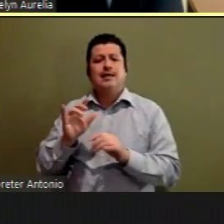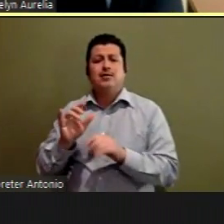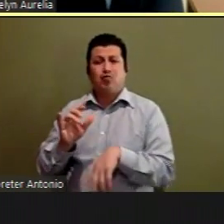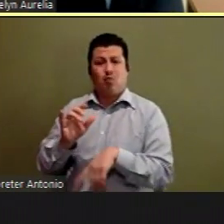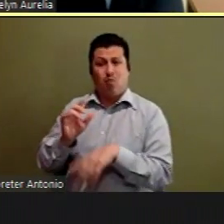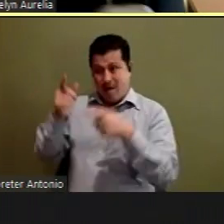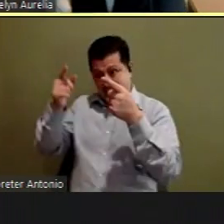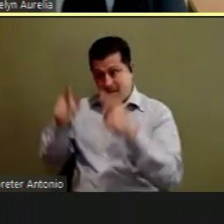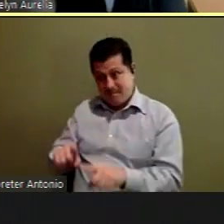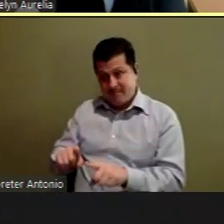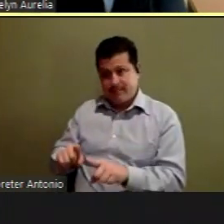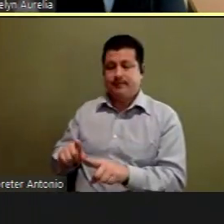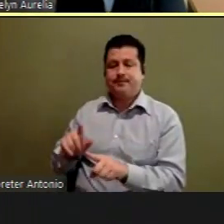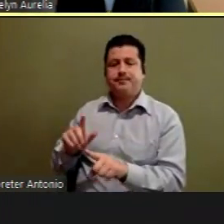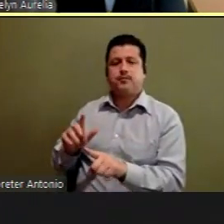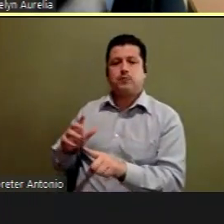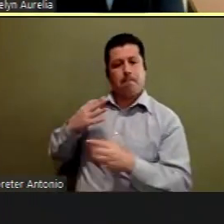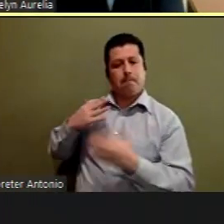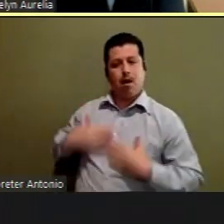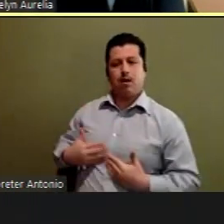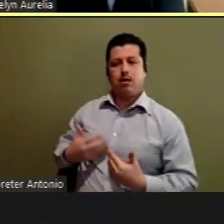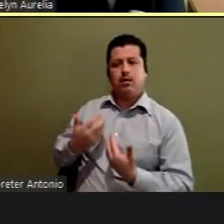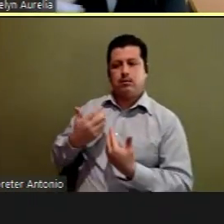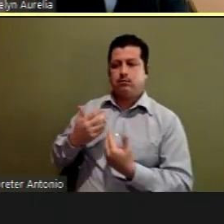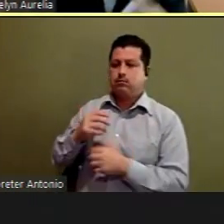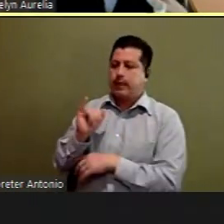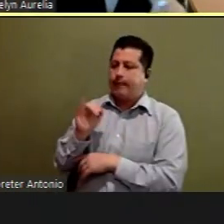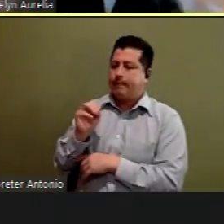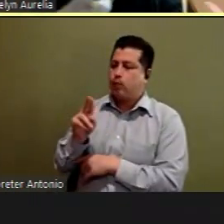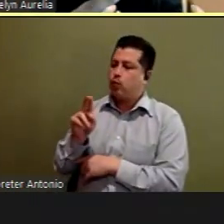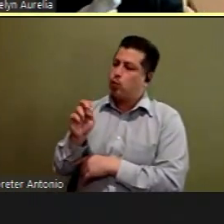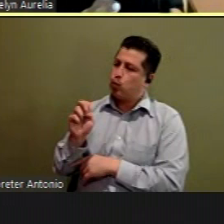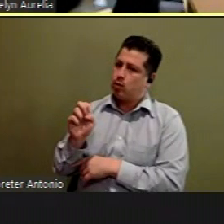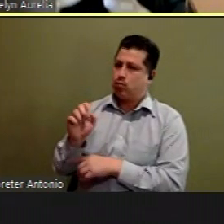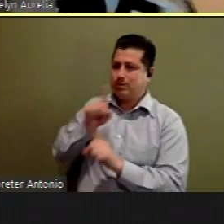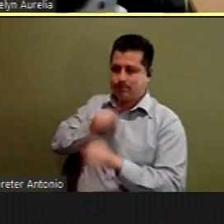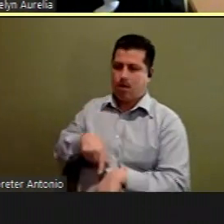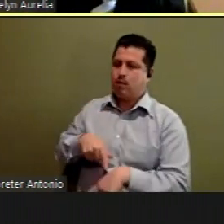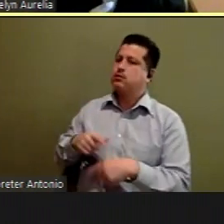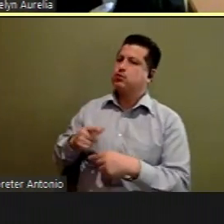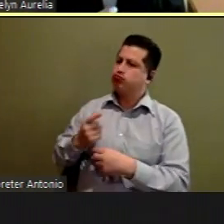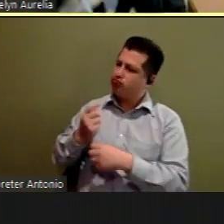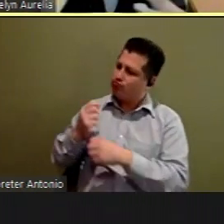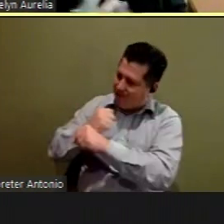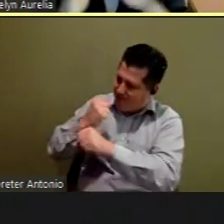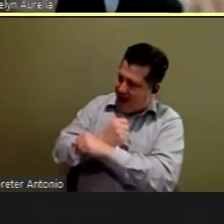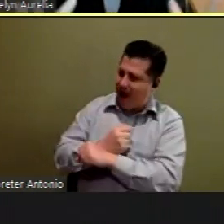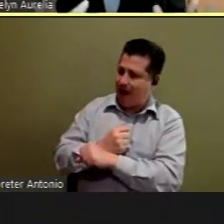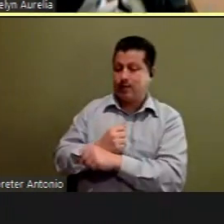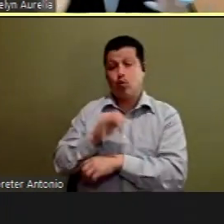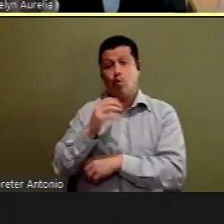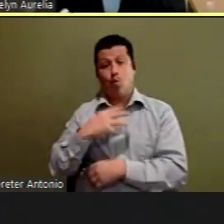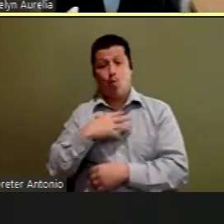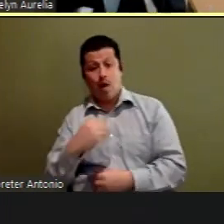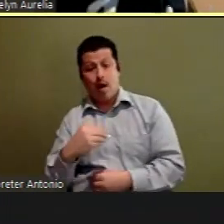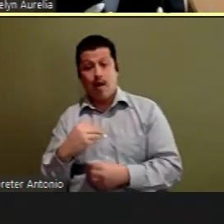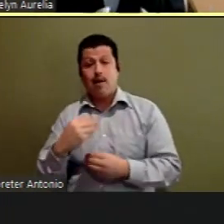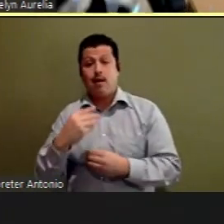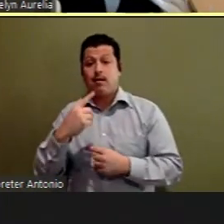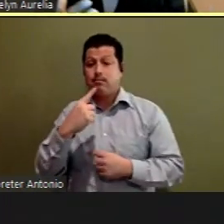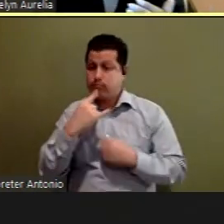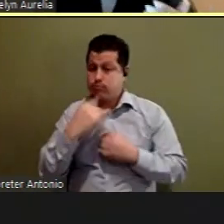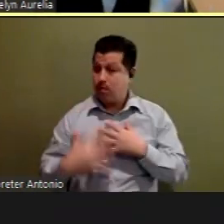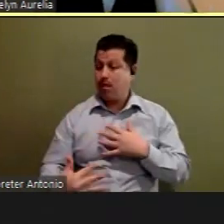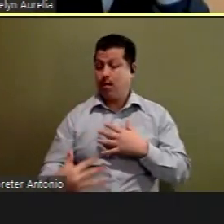dirt that's causing the swelling, it's your body's immune response to that. So all your white blood cells rush to that area and try to attack and take care of the